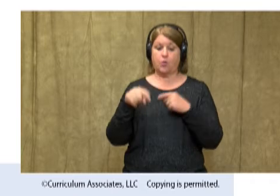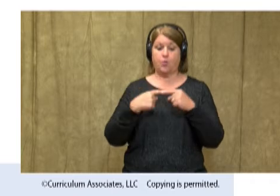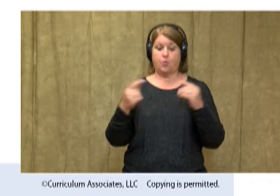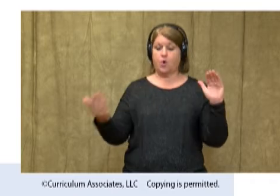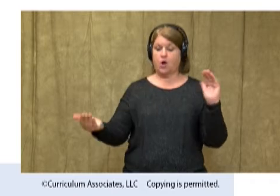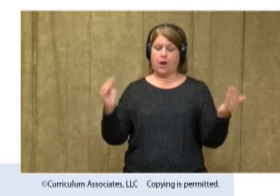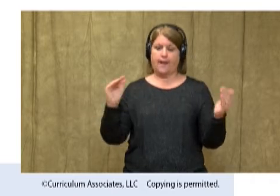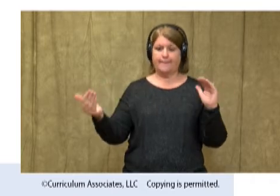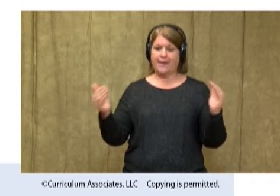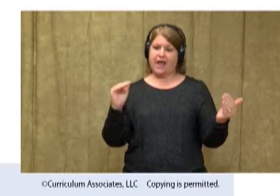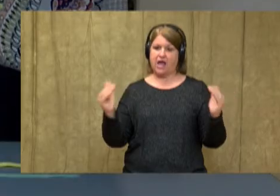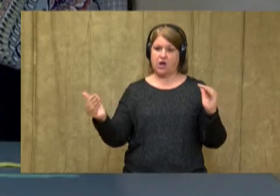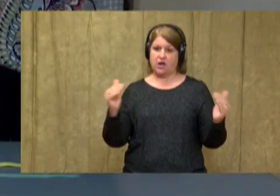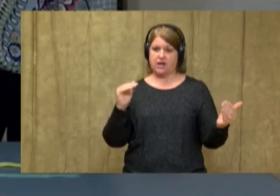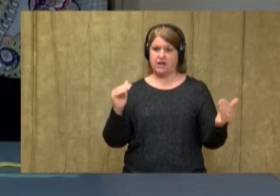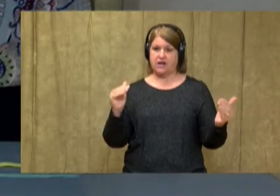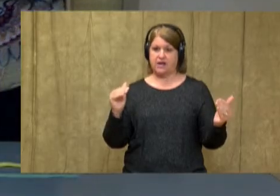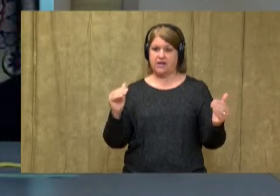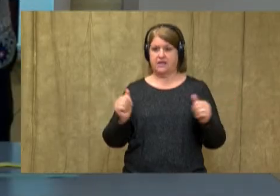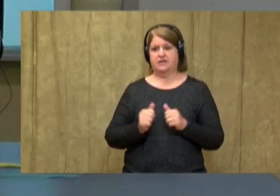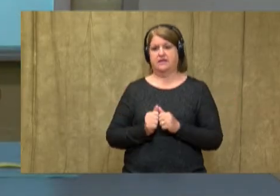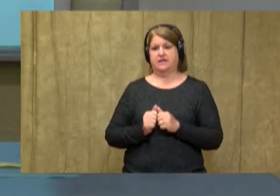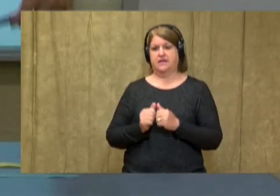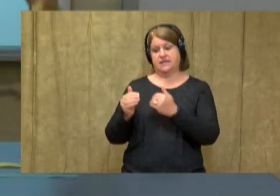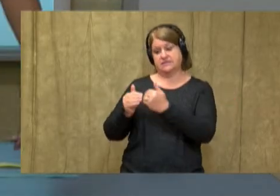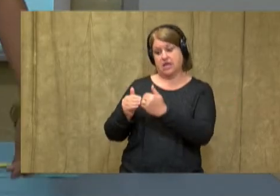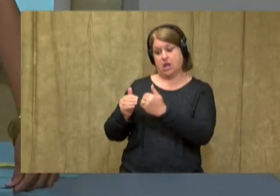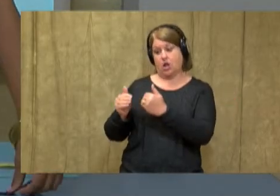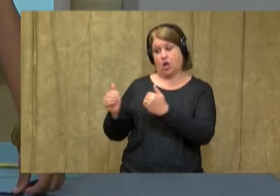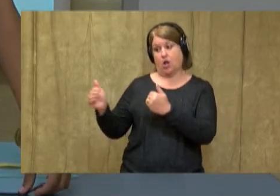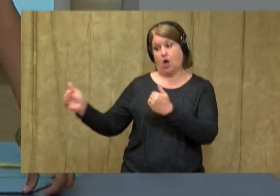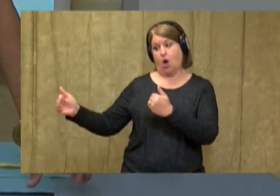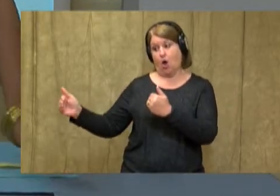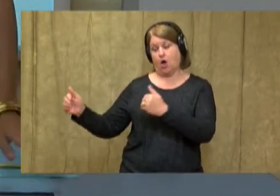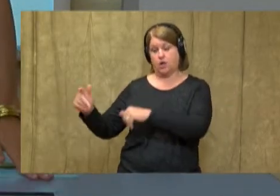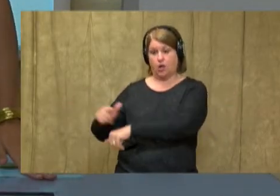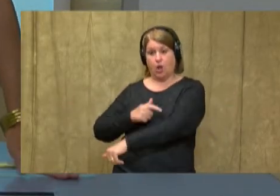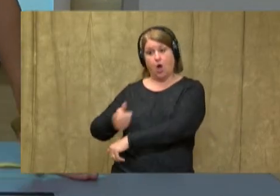comparing, is it longer or shorter?